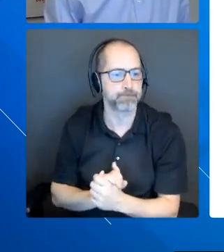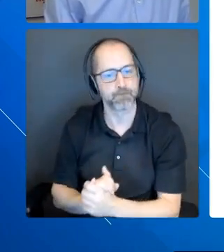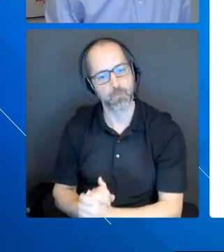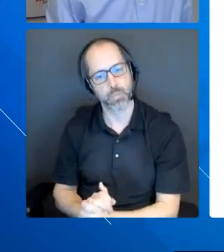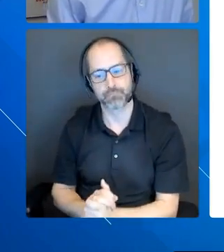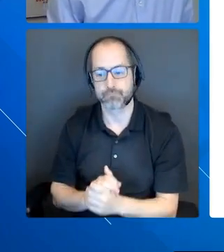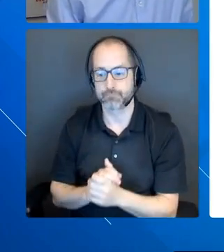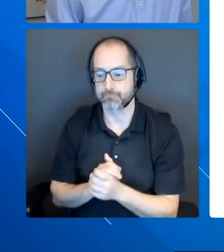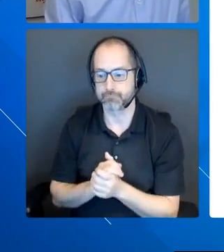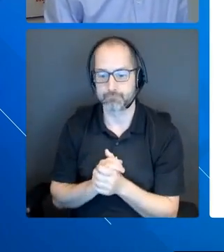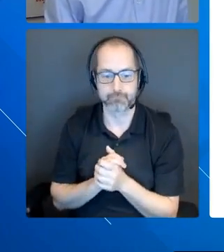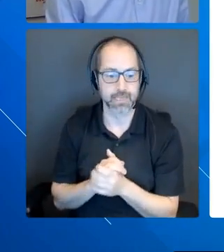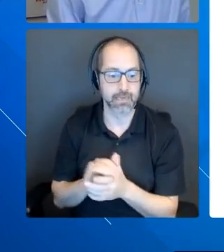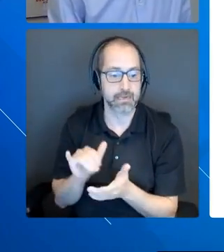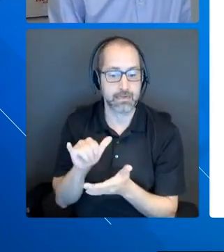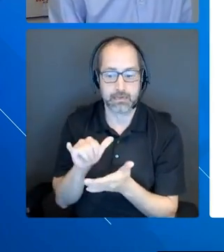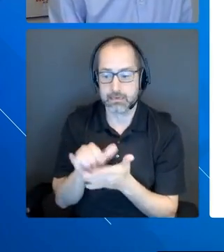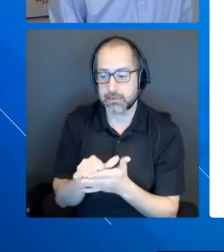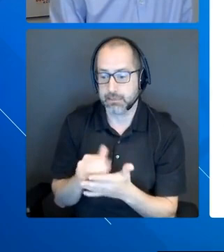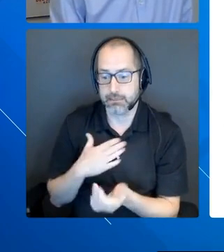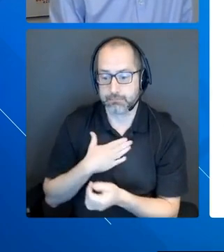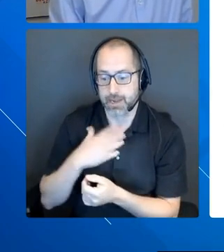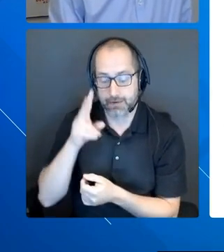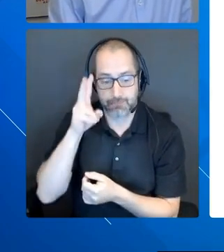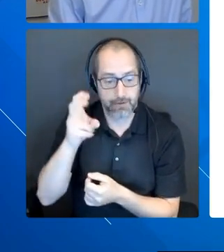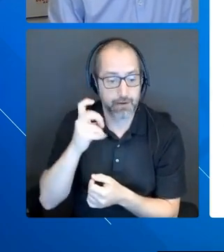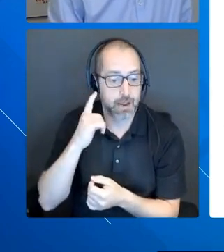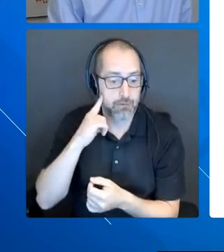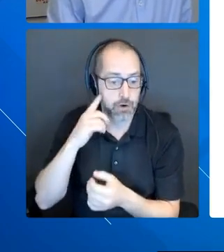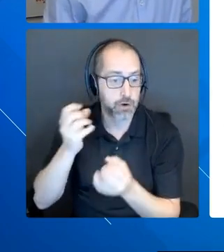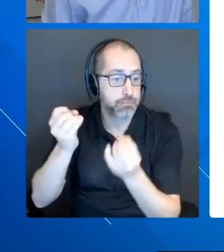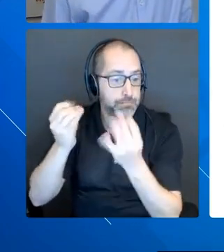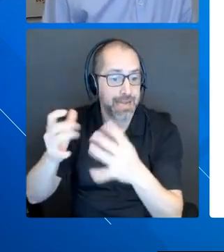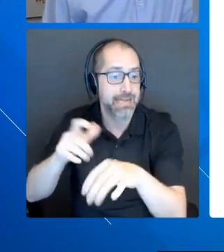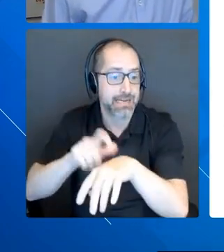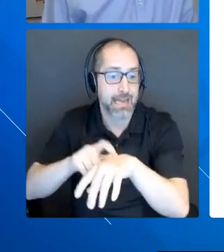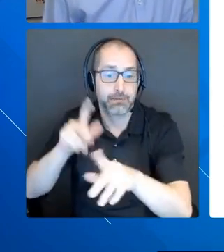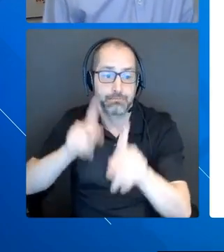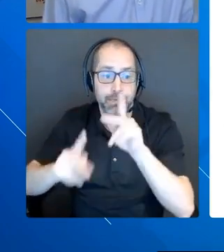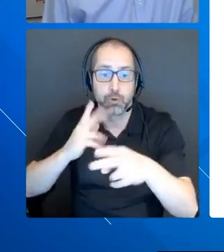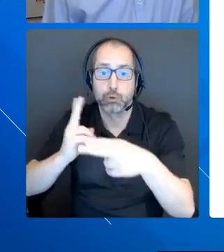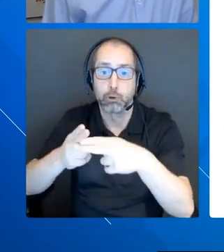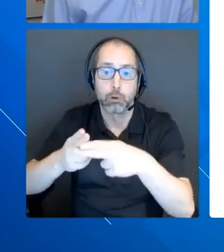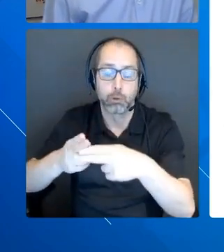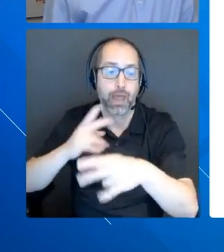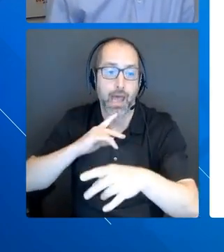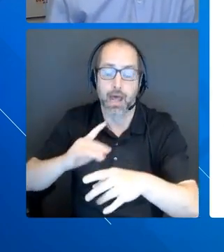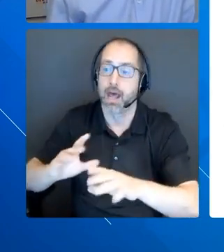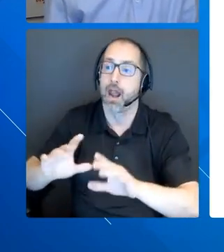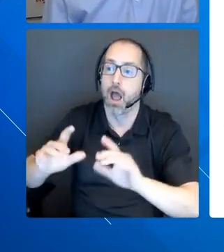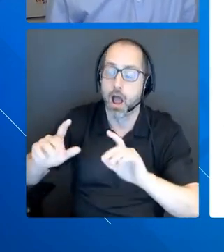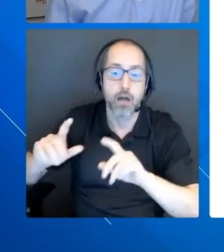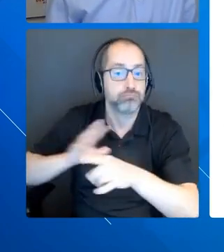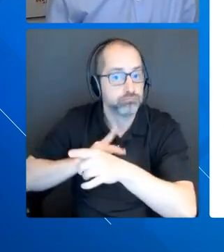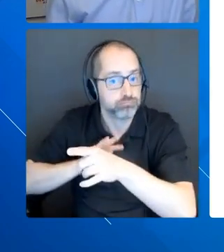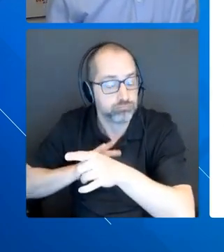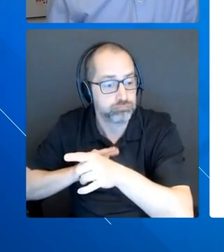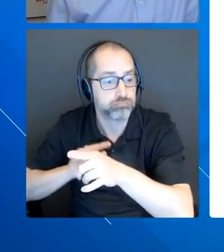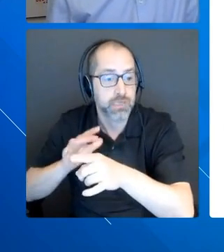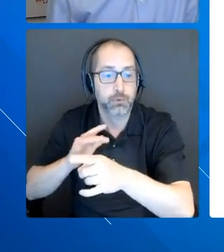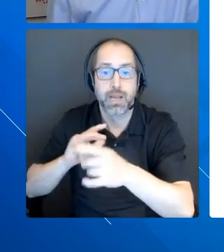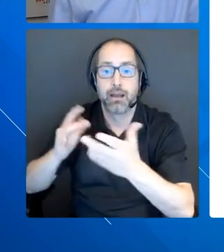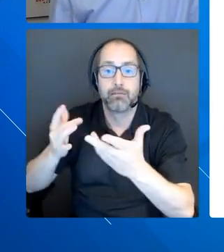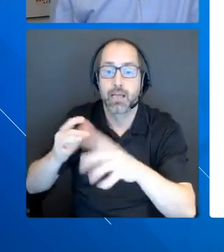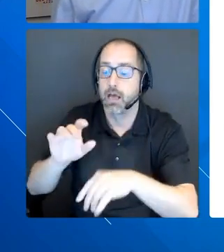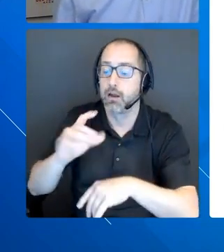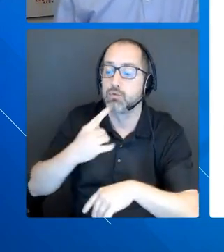This was actually one of my favorite. I've heard multiple times people call this the aha moment, the good old status icon. Here we have our red, yellow, and green